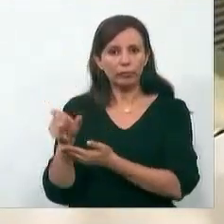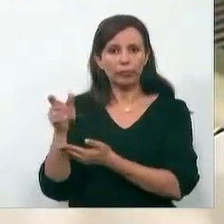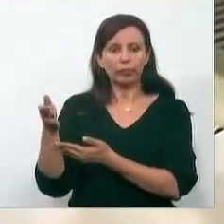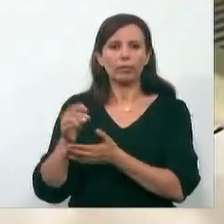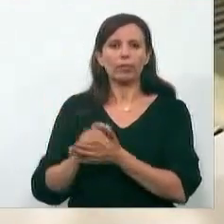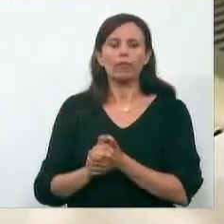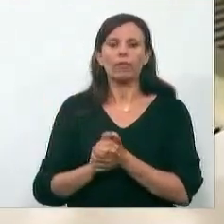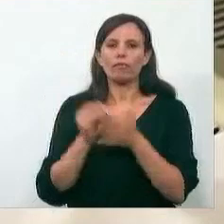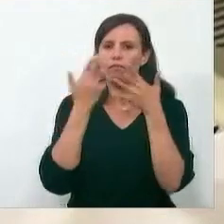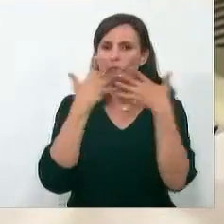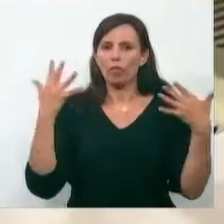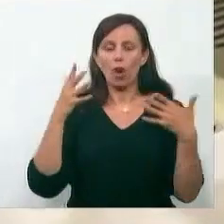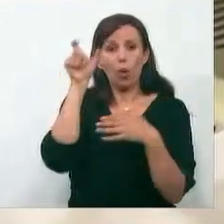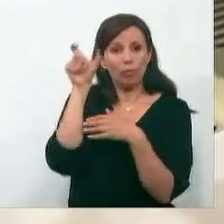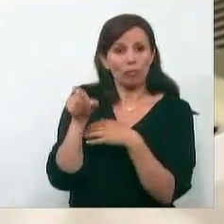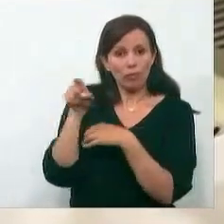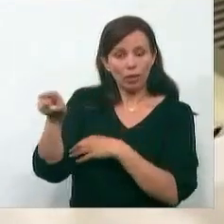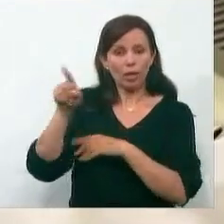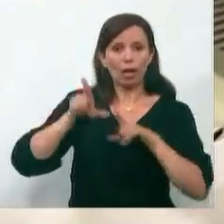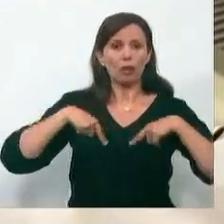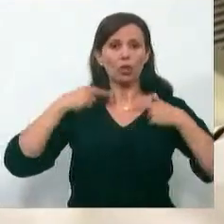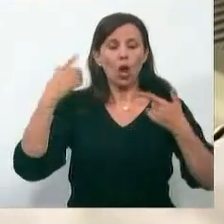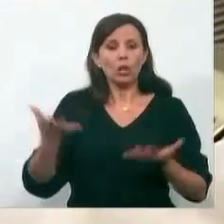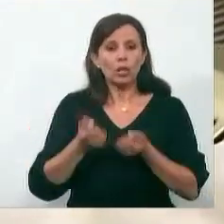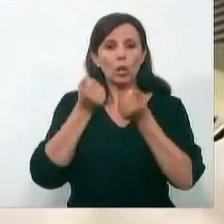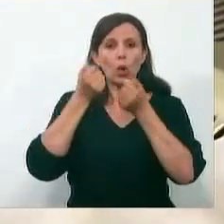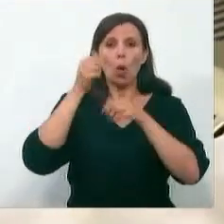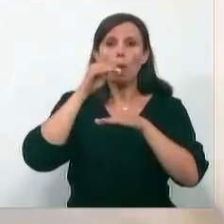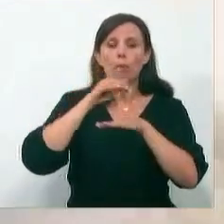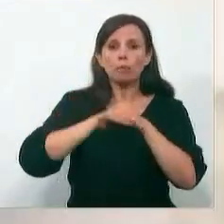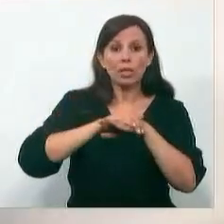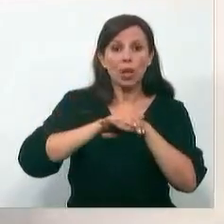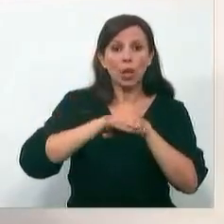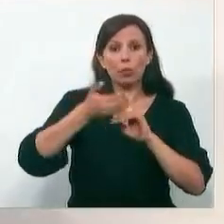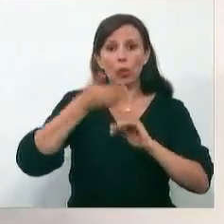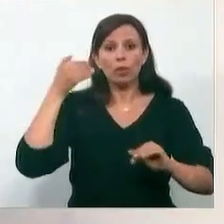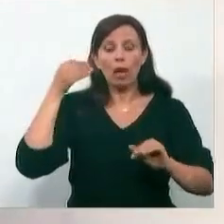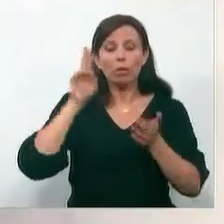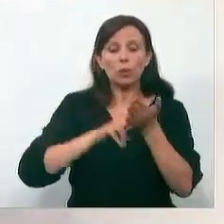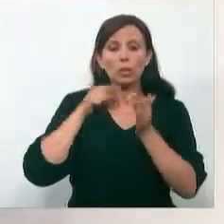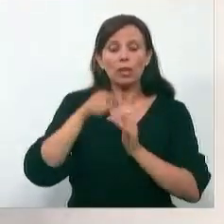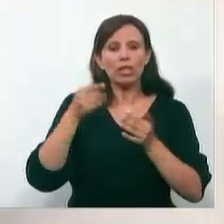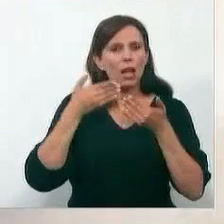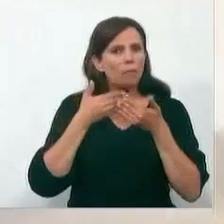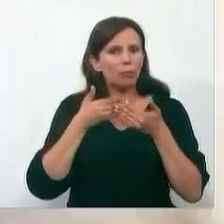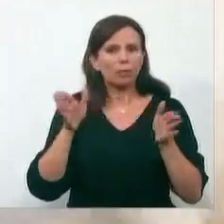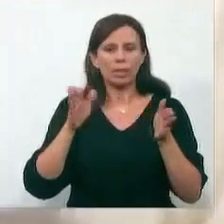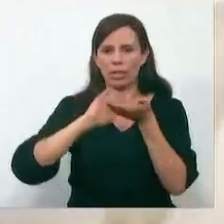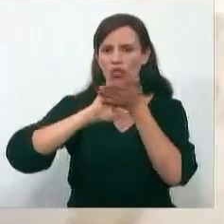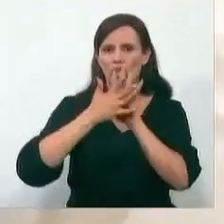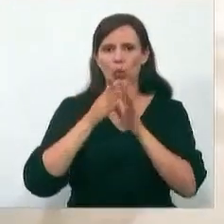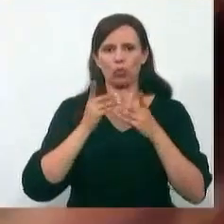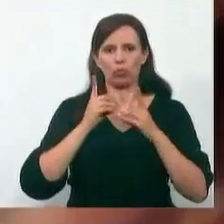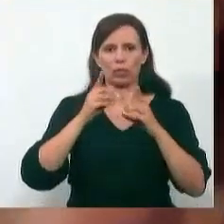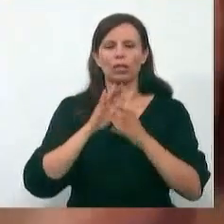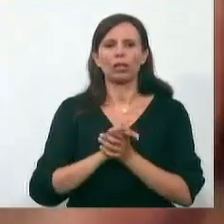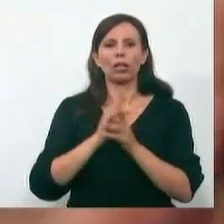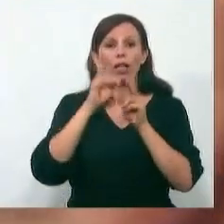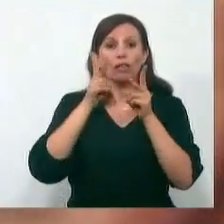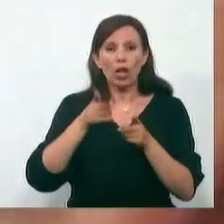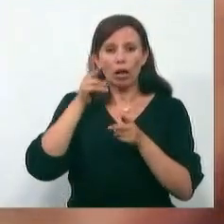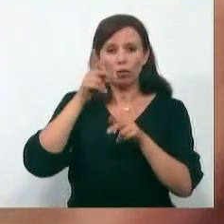saved because of the early diagnosis, and that is exactly a breakthrough. Now we can see the separated blood layers, and here is the